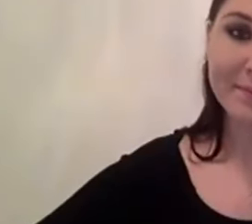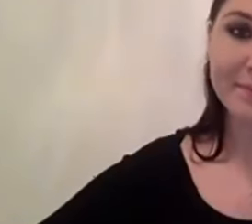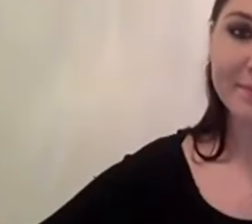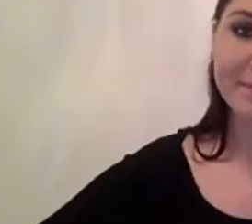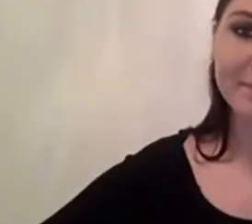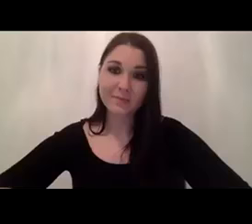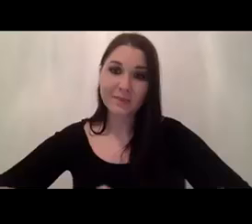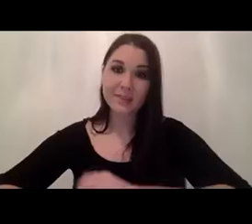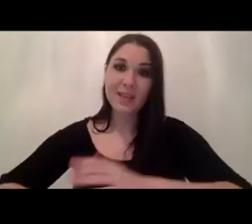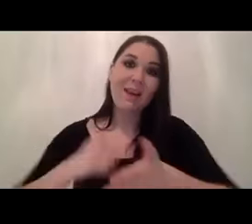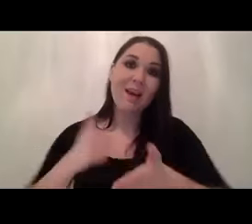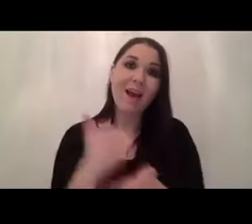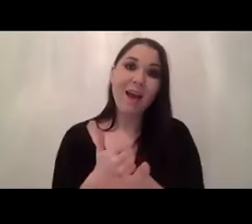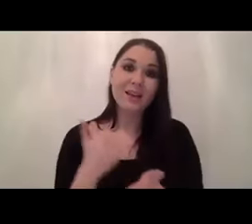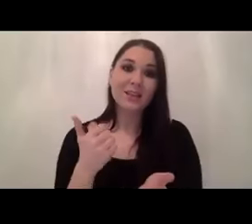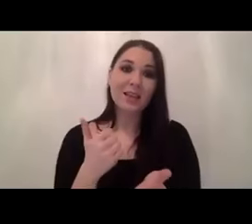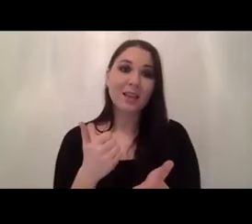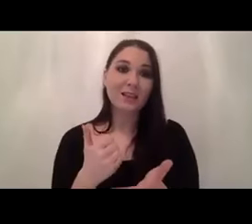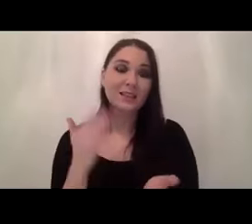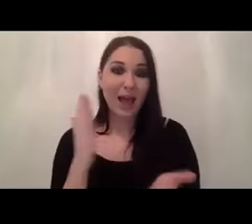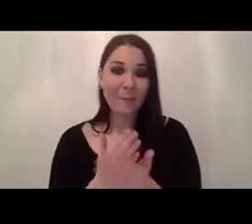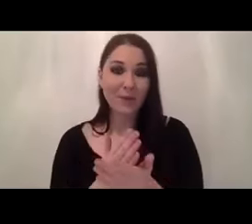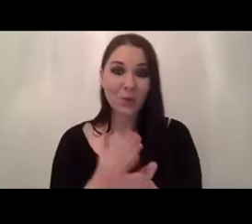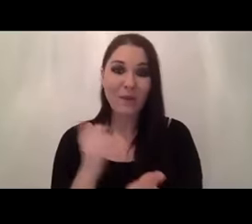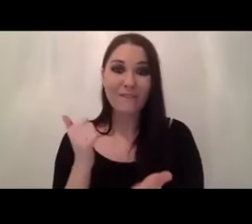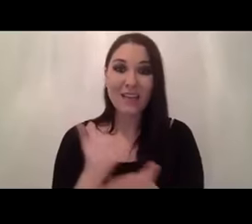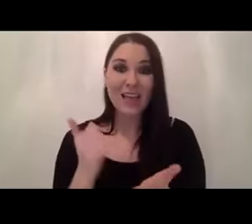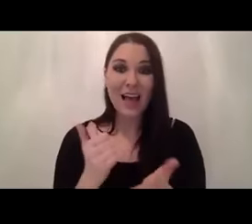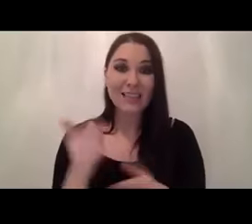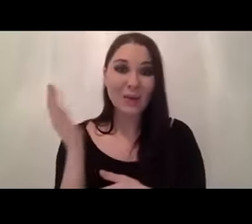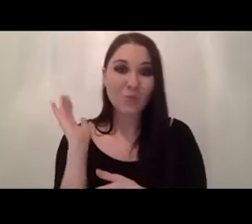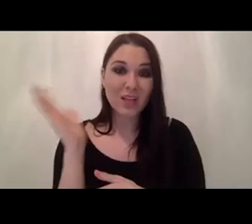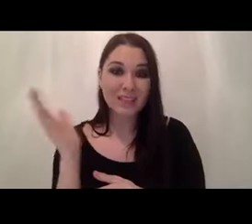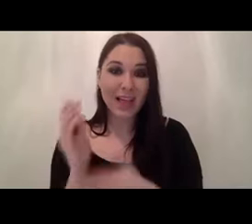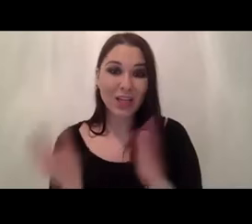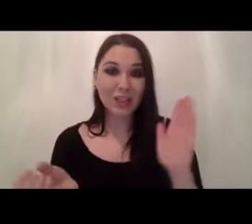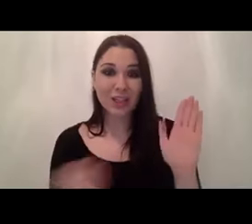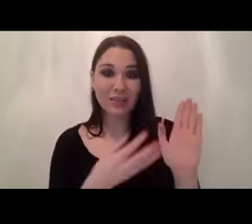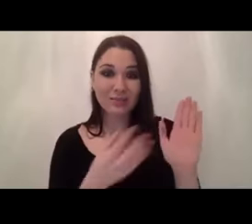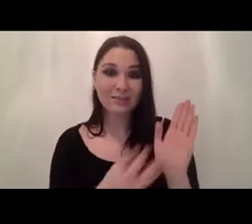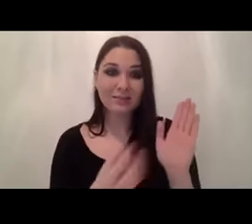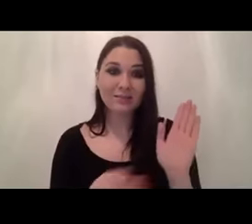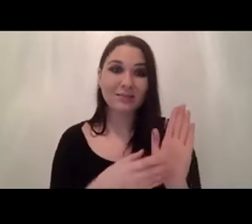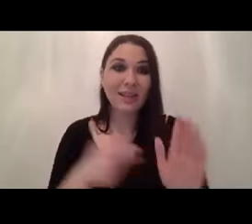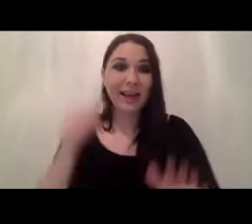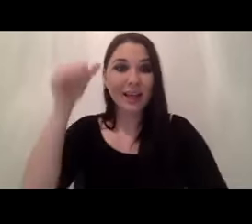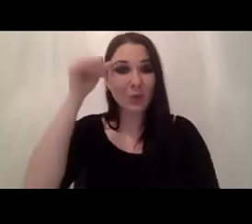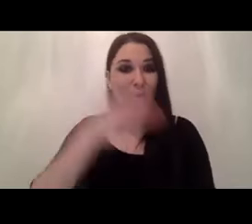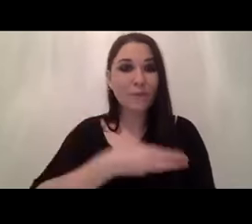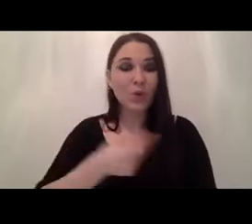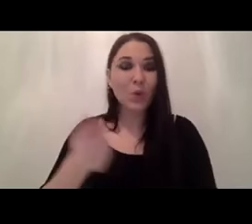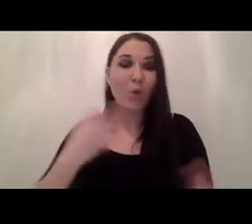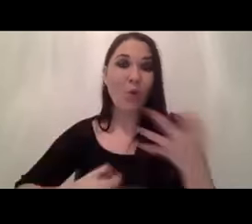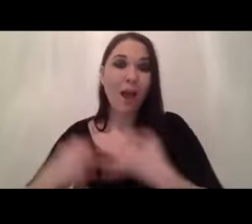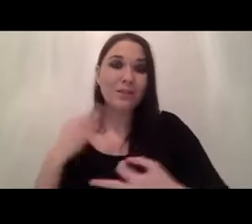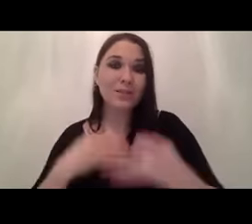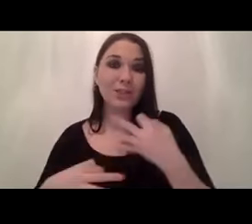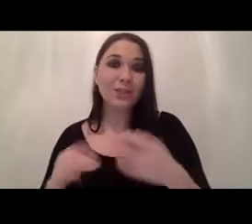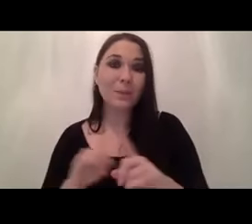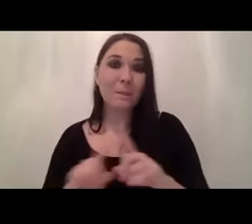Excellent, Rodrigo, and absolutely fantastic presentation. I know we've had a couple of questions come in, but I